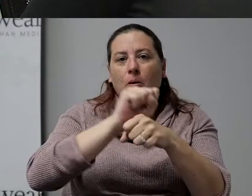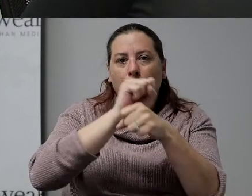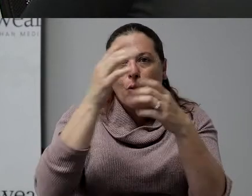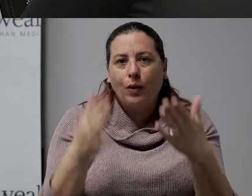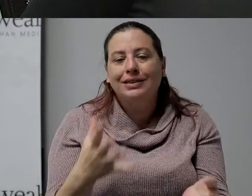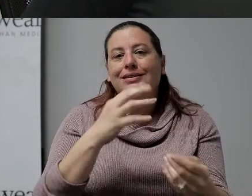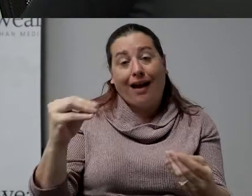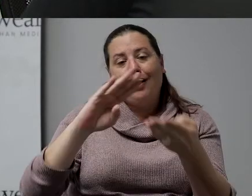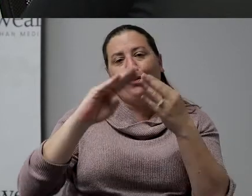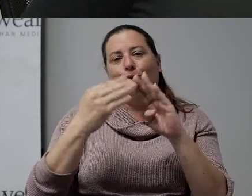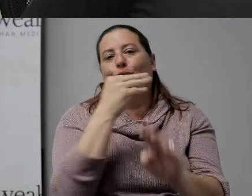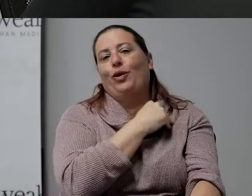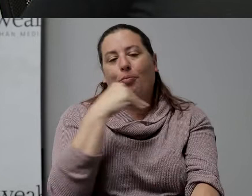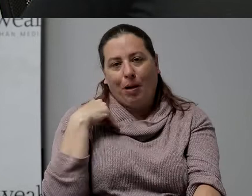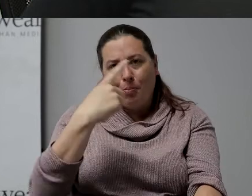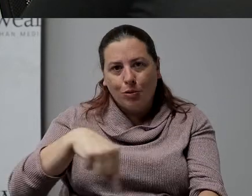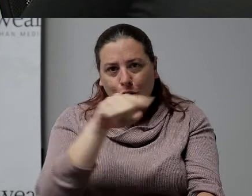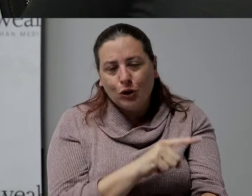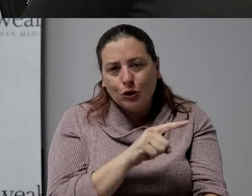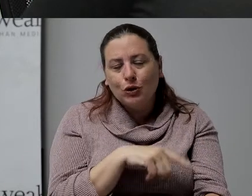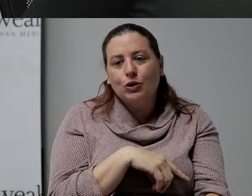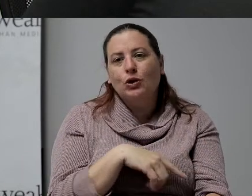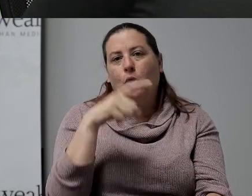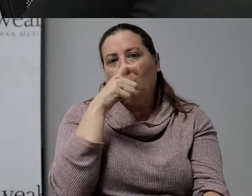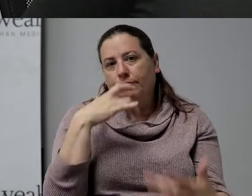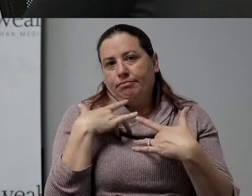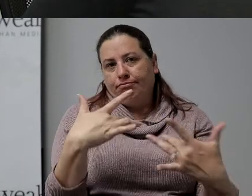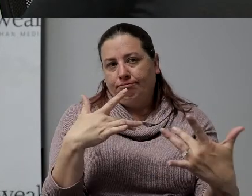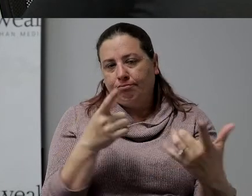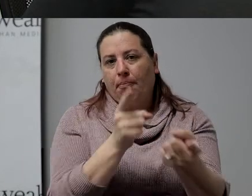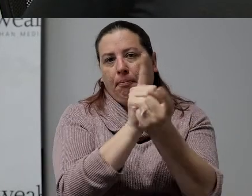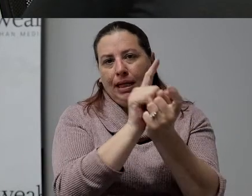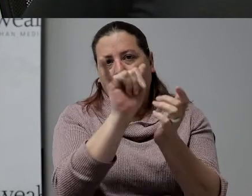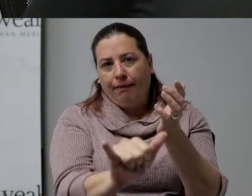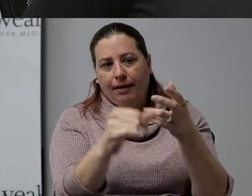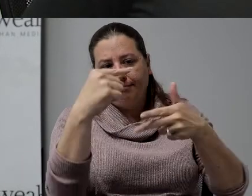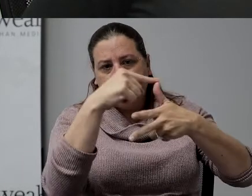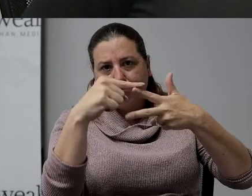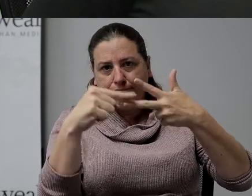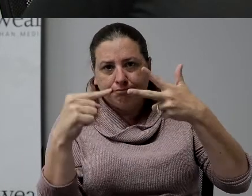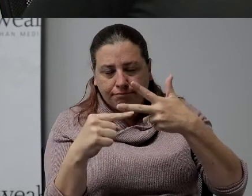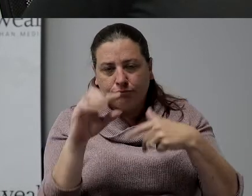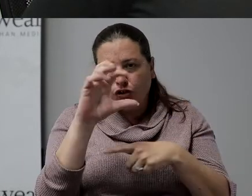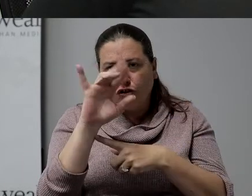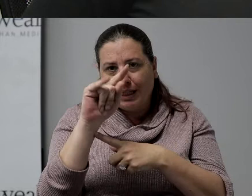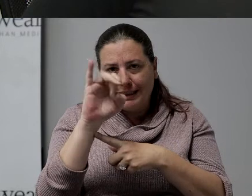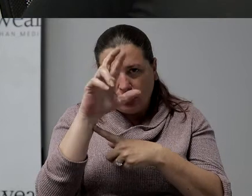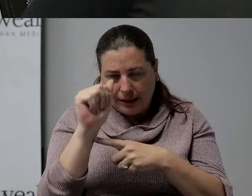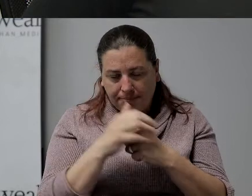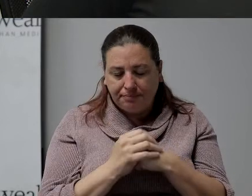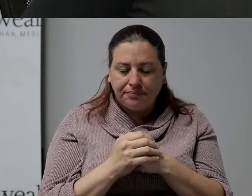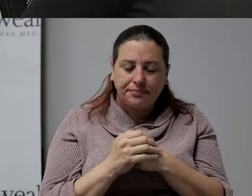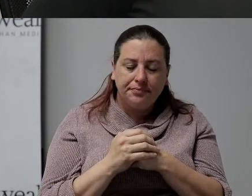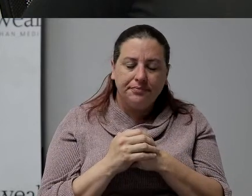community members that generally meet the criteria. And then also, there are advances